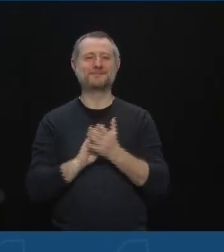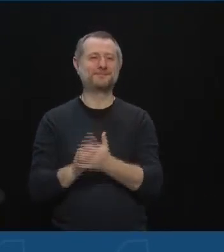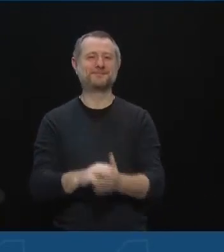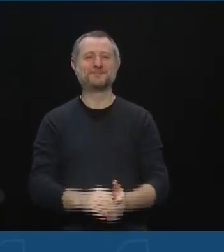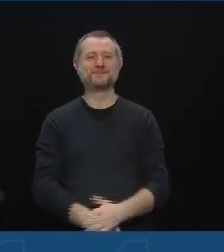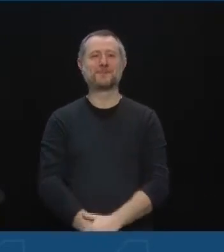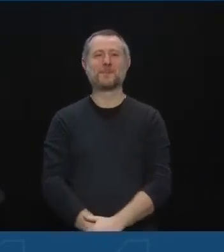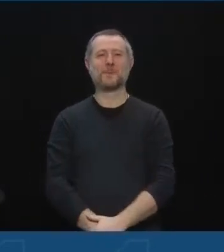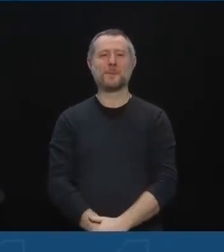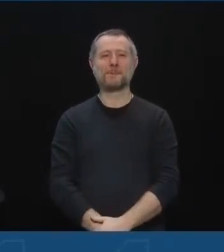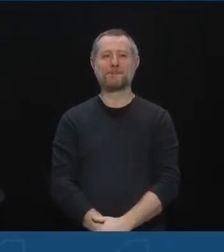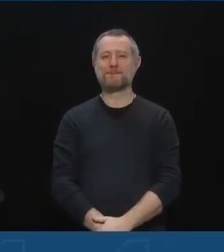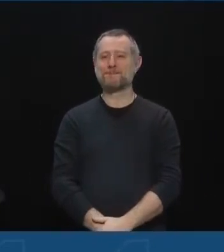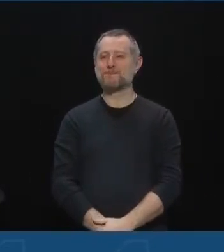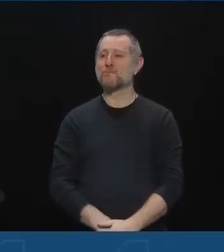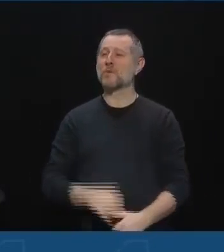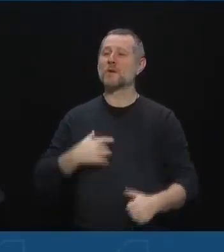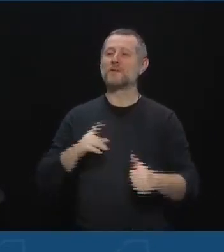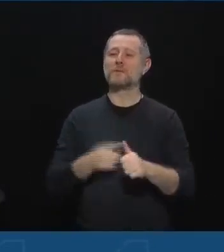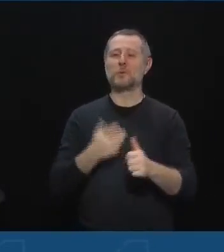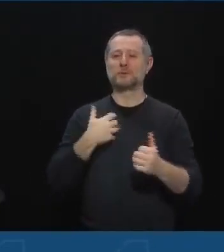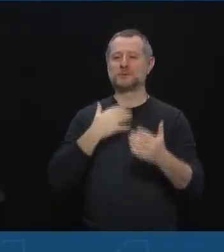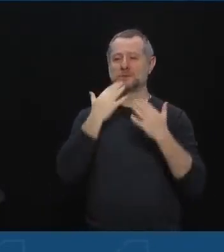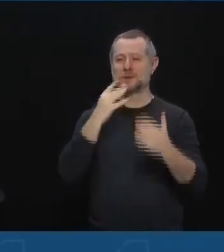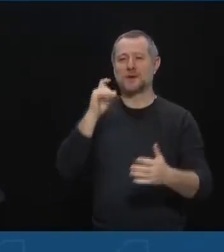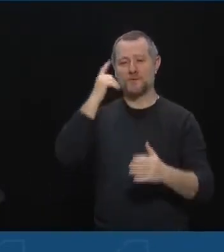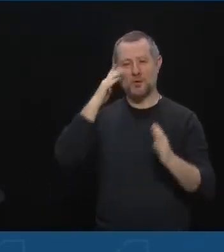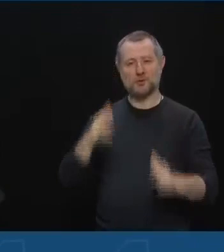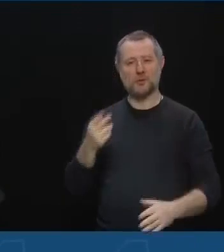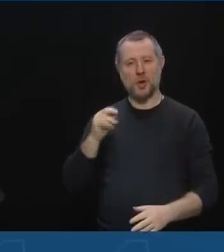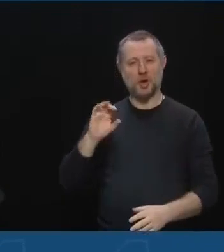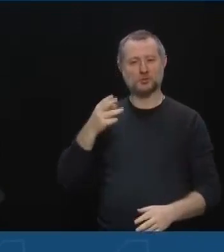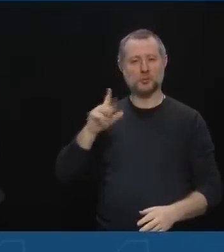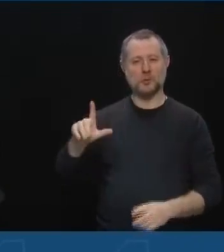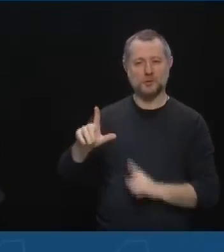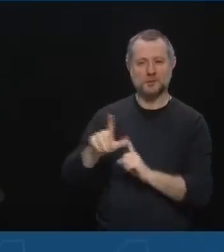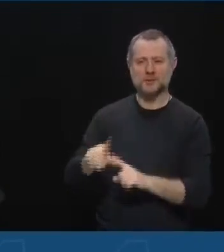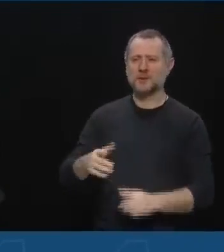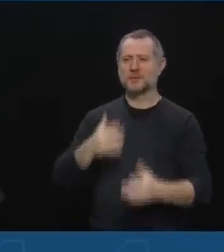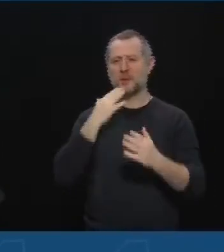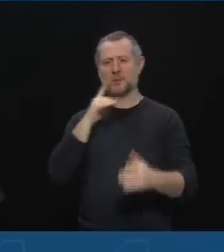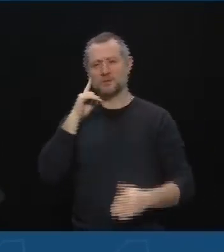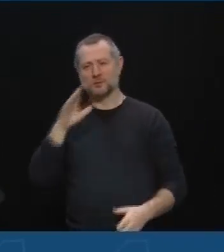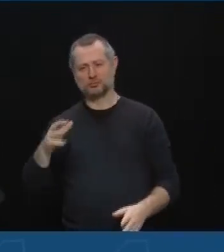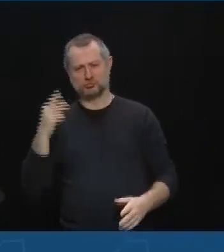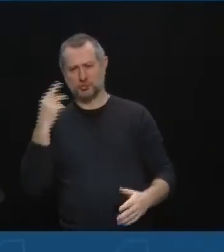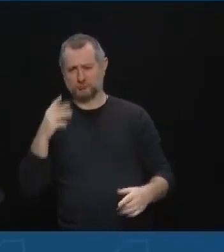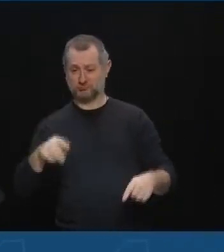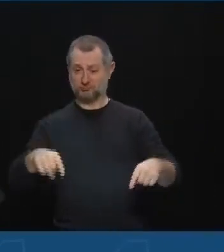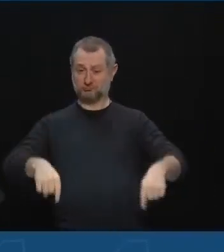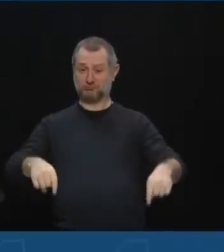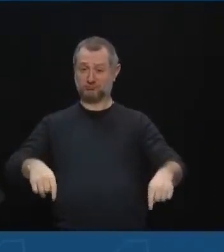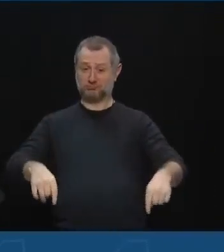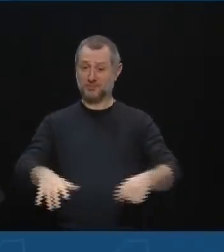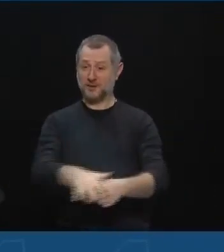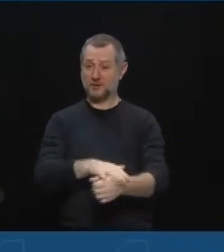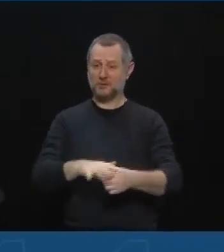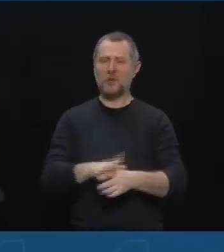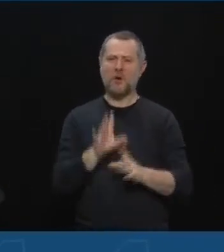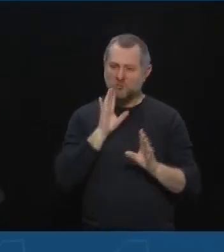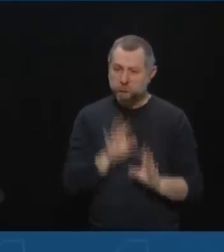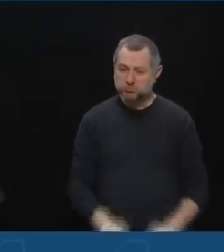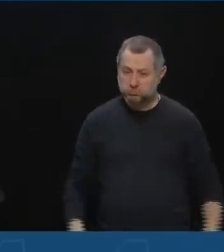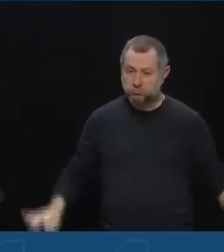I want to begin by thanking Governor Hochul. Thank you for recognizing the critical needs that we have in our community as we work to